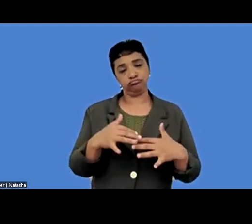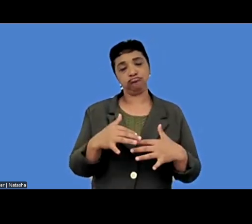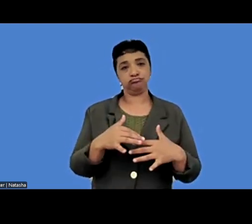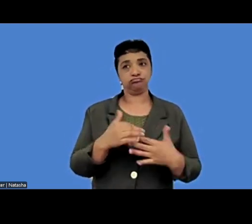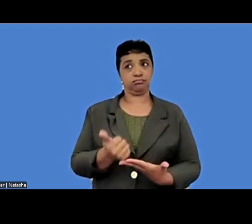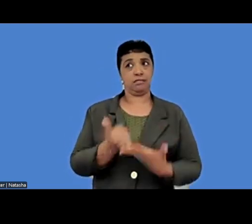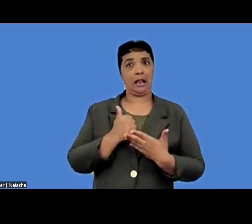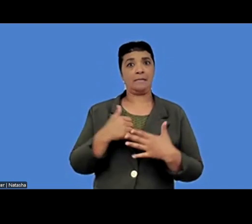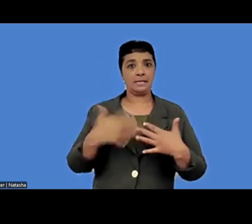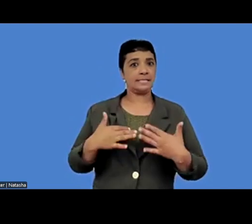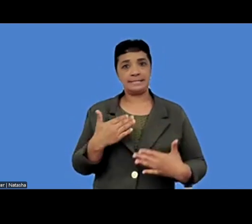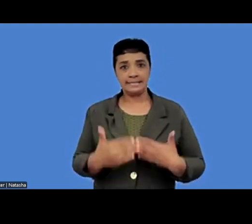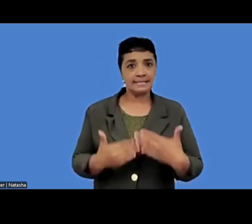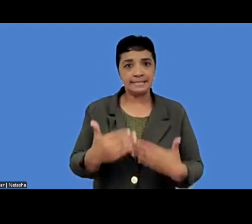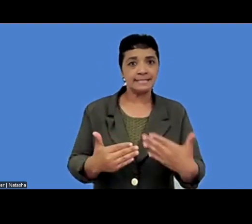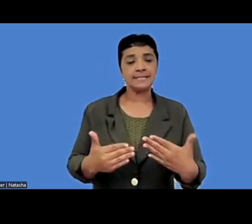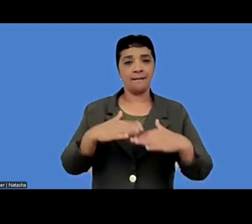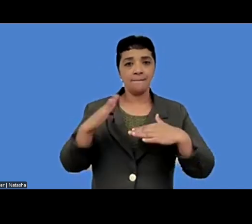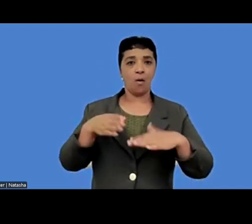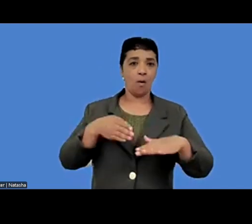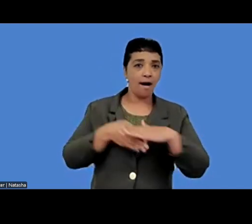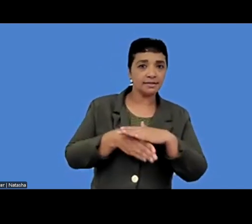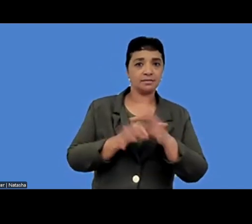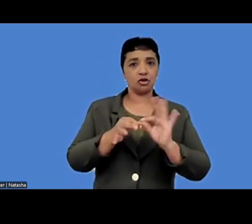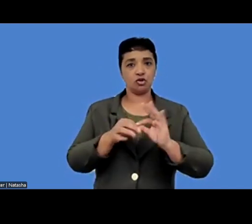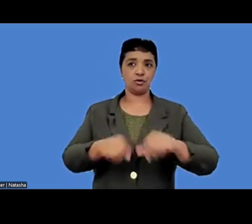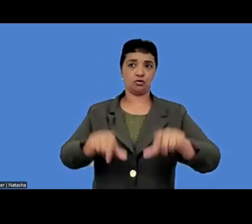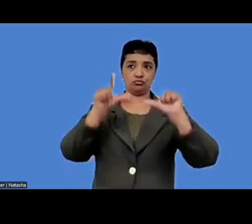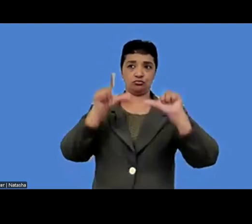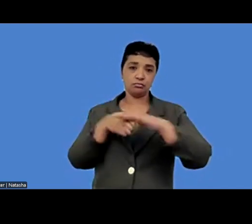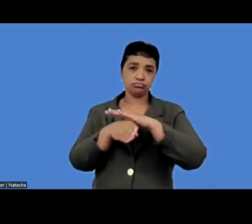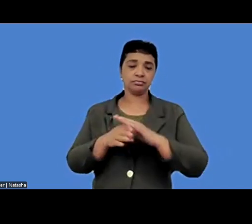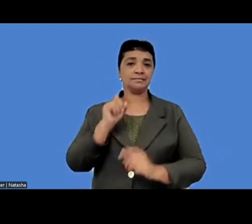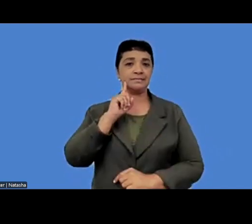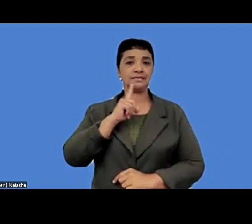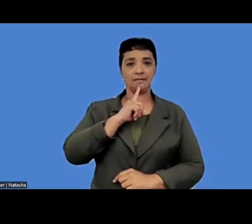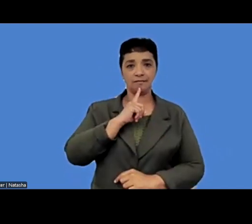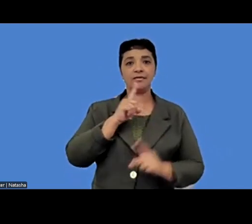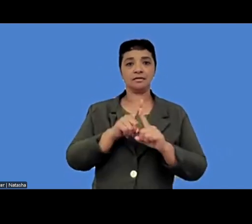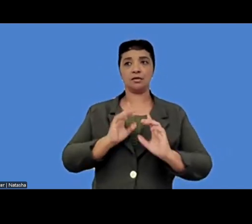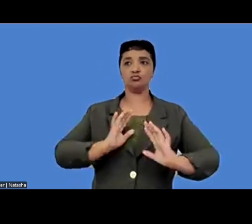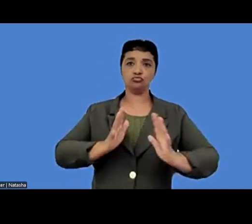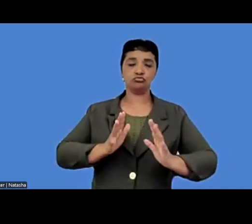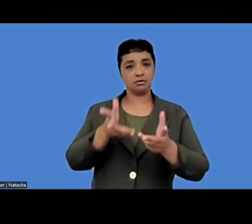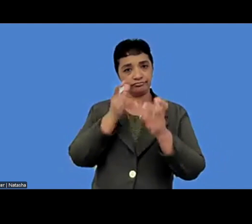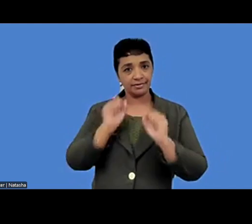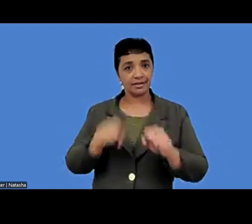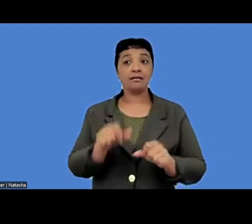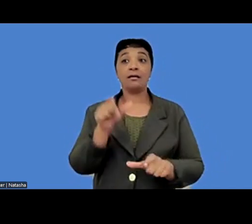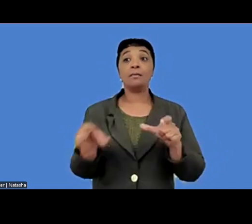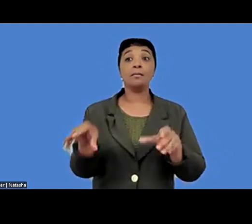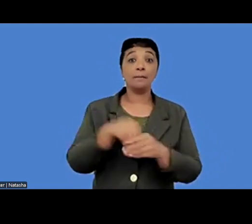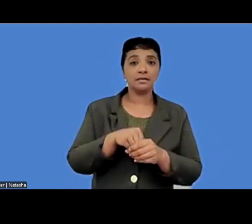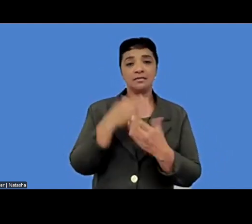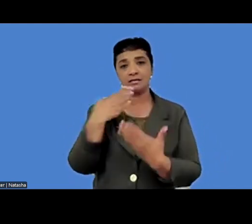us in making these webinars accessible to all of our participants. Thank you as well to Simpiwe,